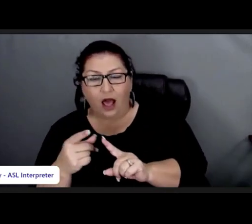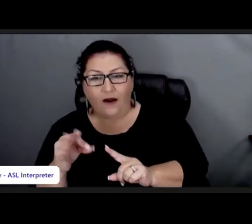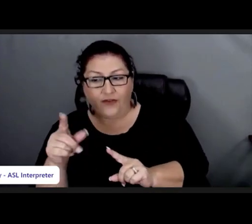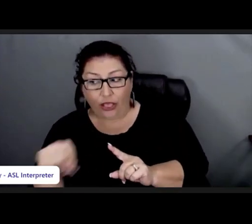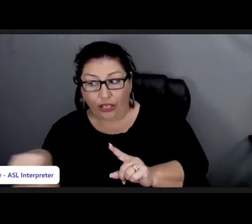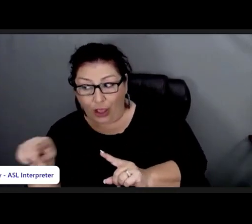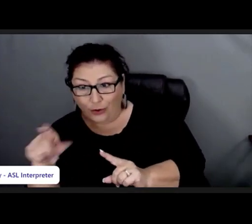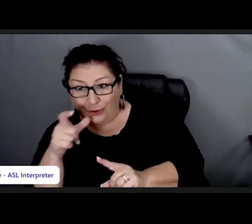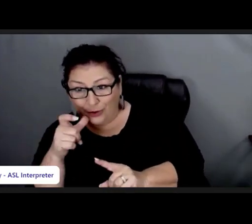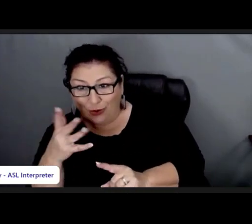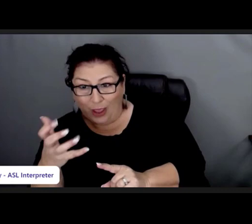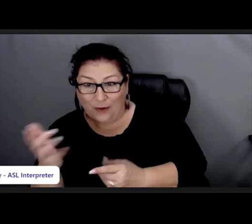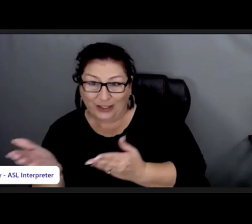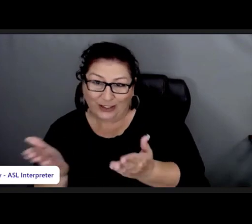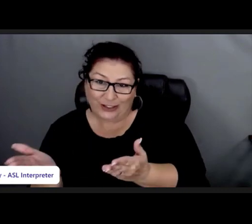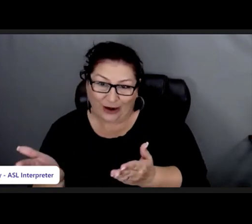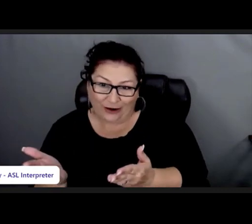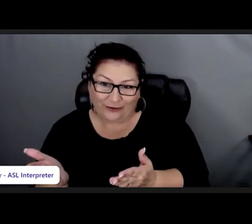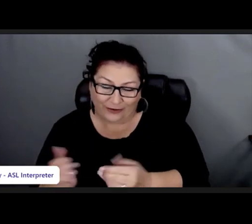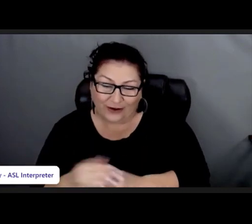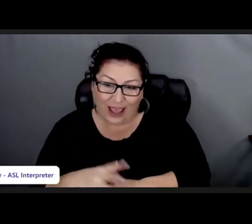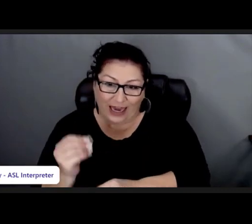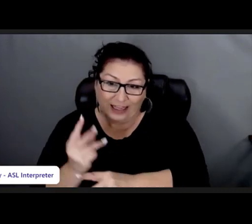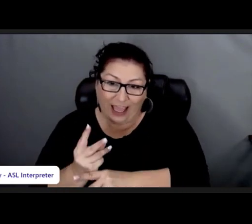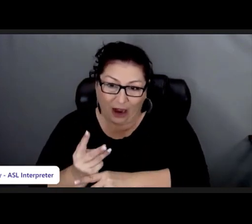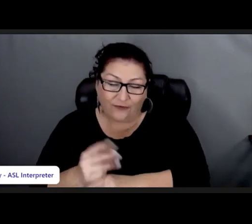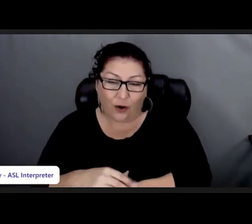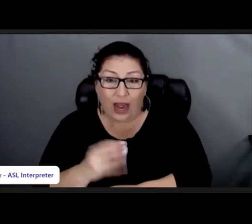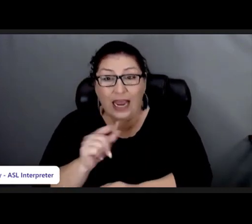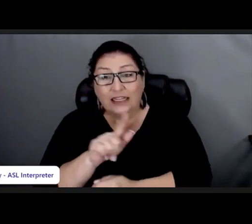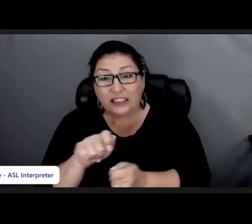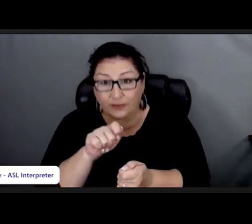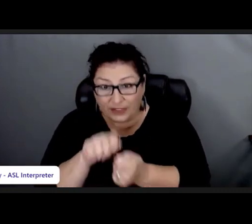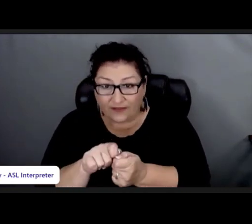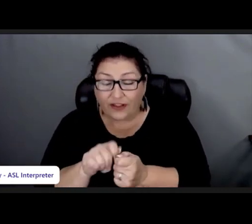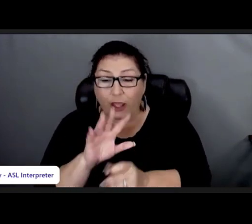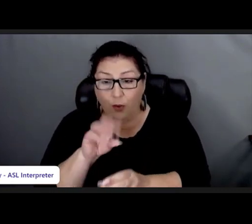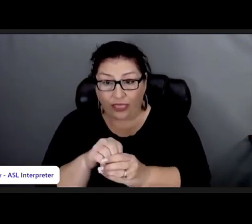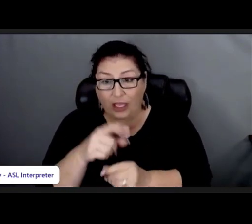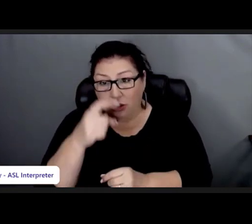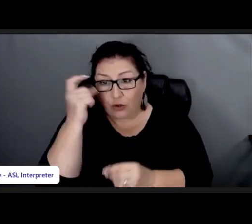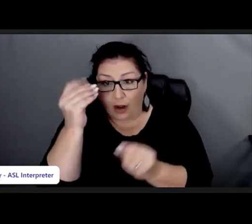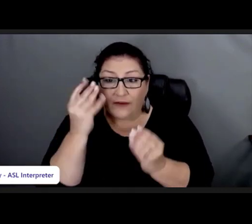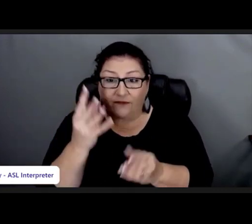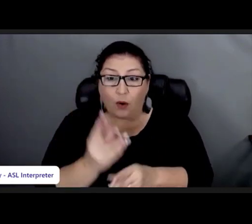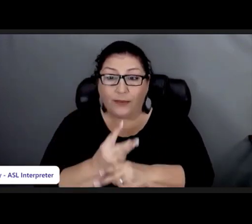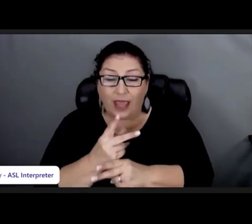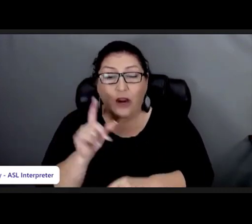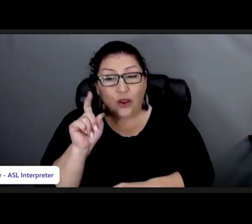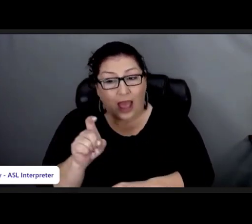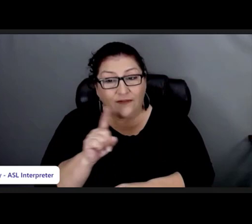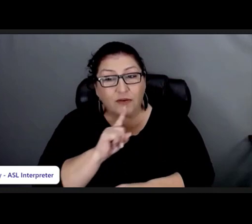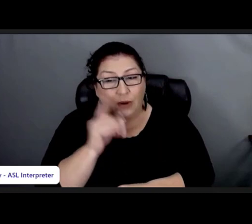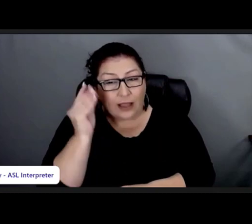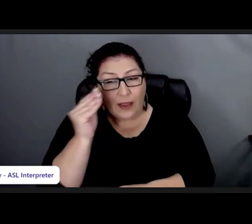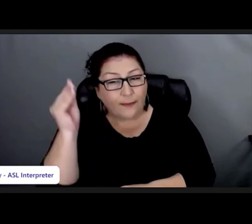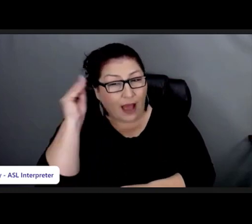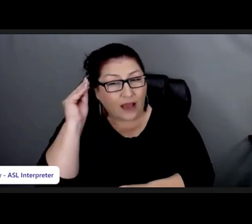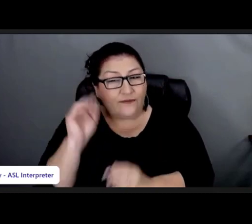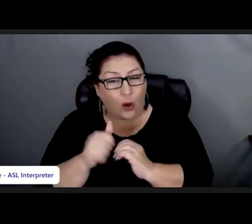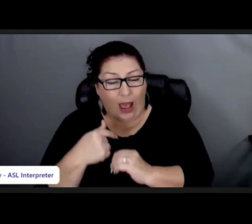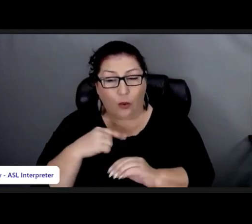out to care for. And specifically within trauma-informed care, we have to be very mindful of how we're doing